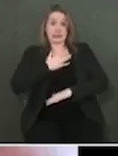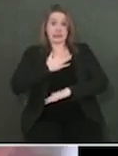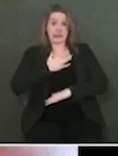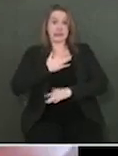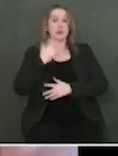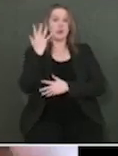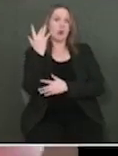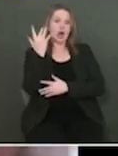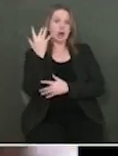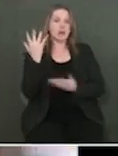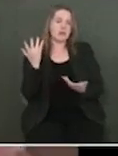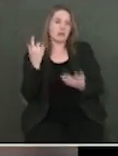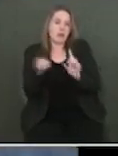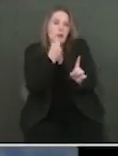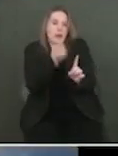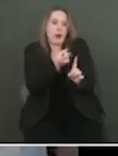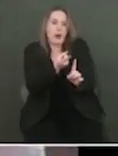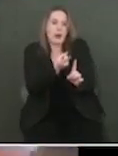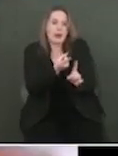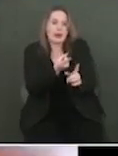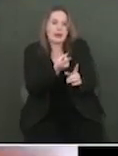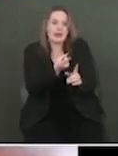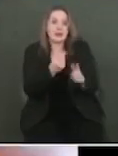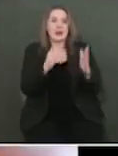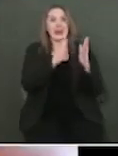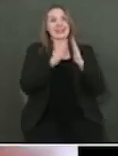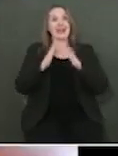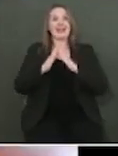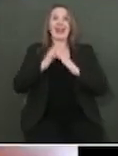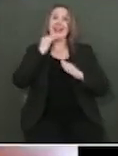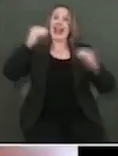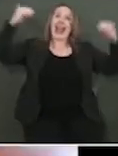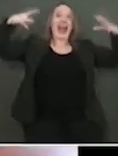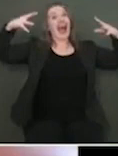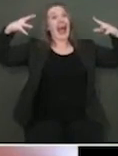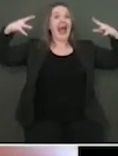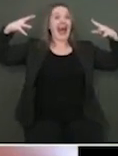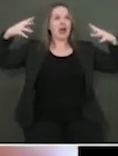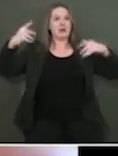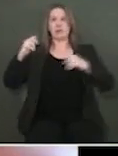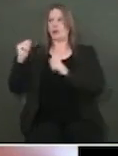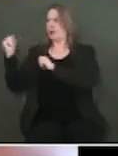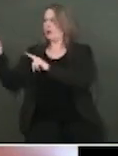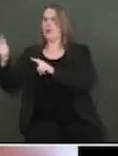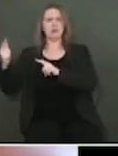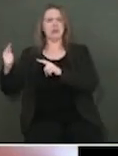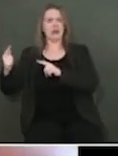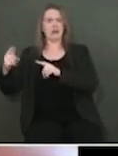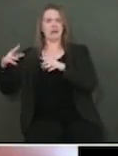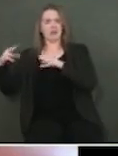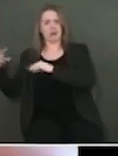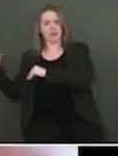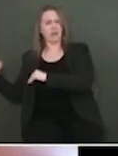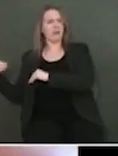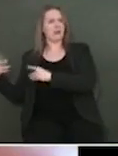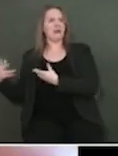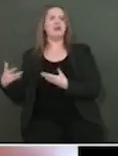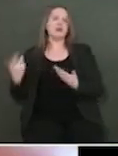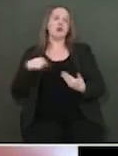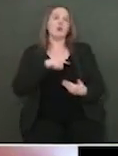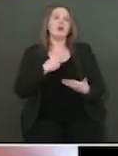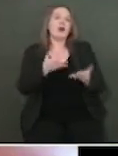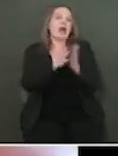know, optically it doesn't look like downtown's lit up when everybody else might be asked to conserve. So we're asking anybody to